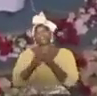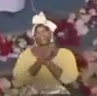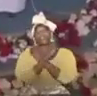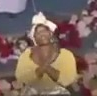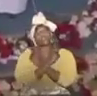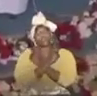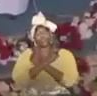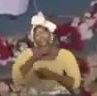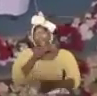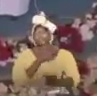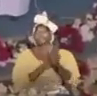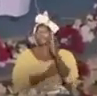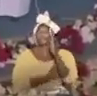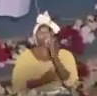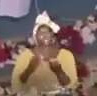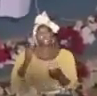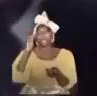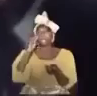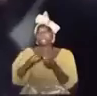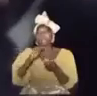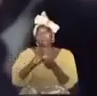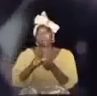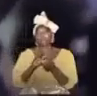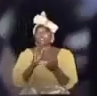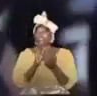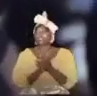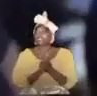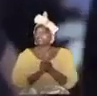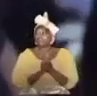than career, more than ambition.